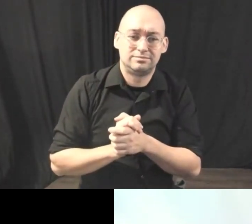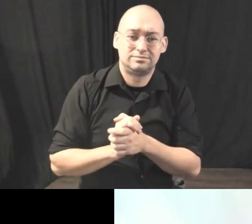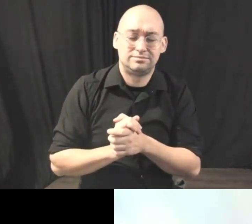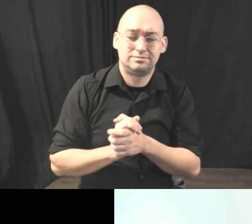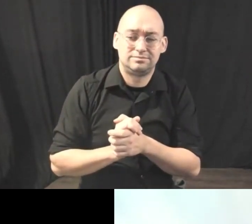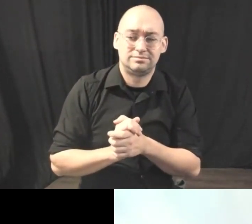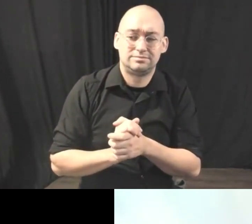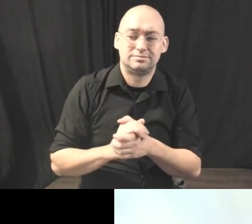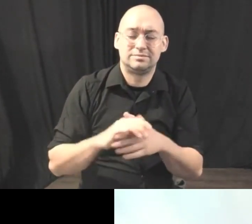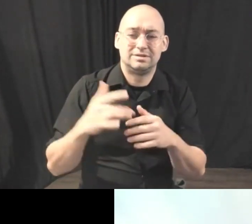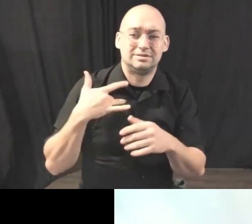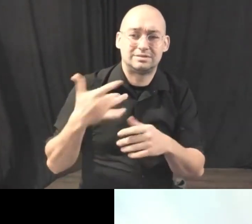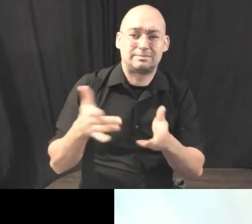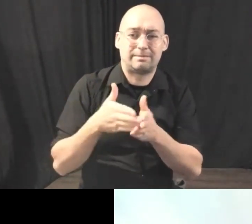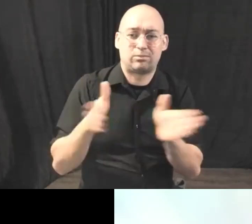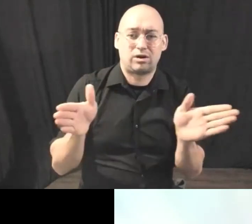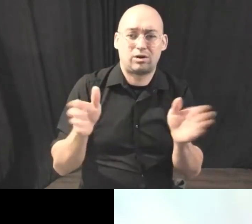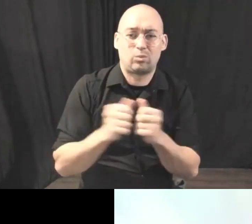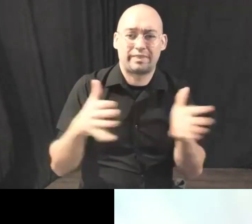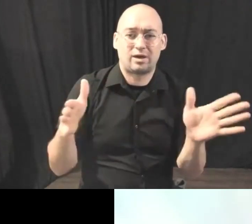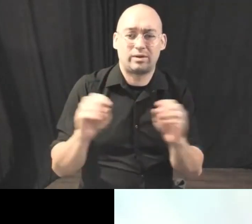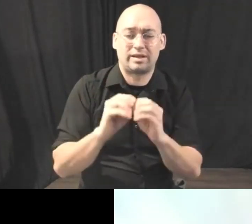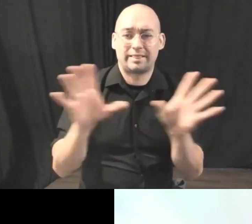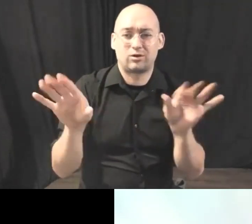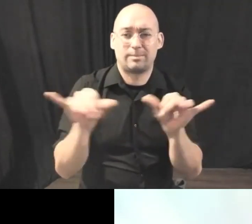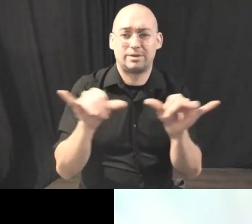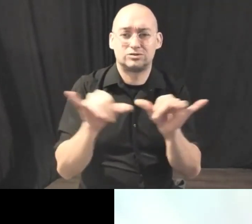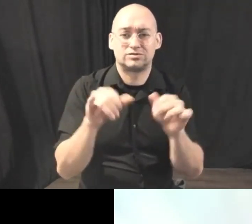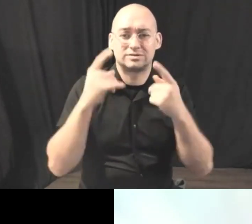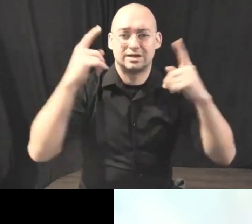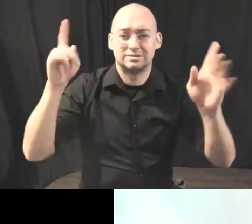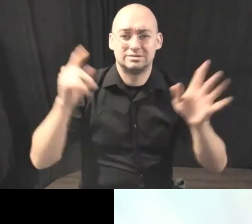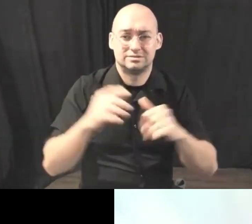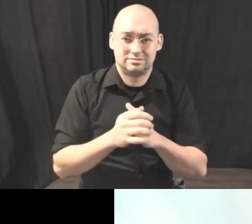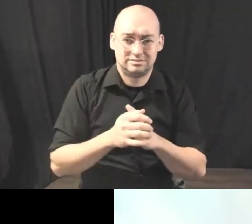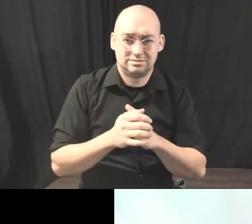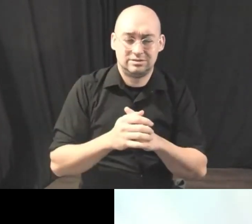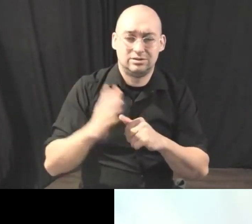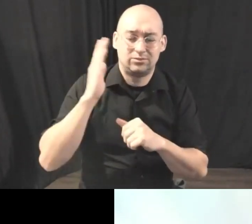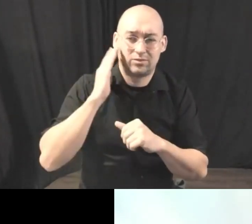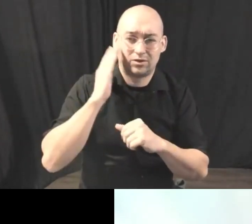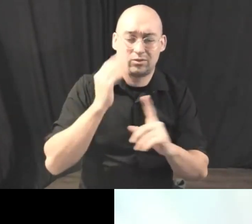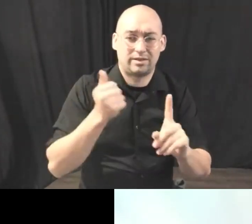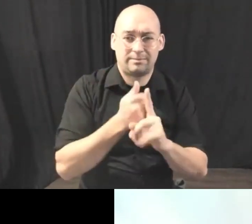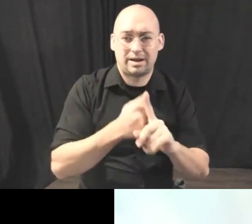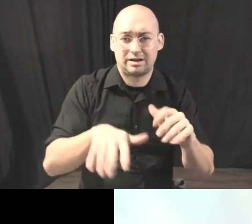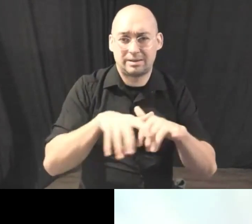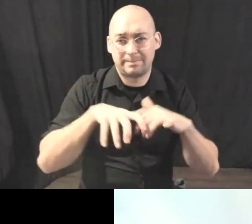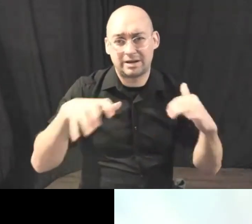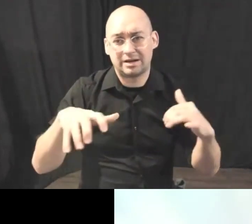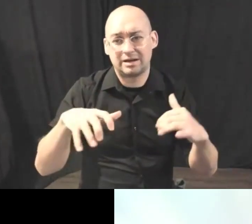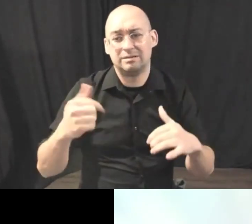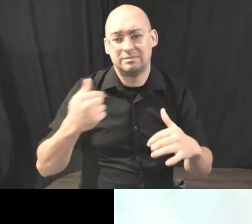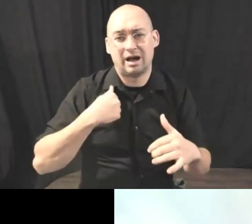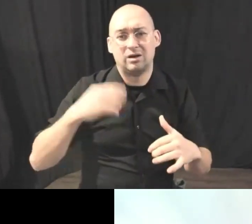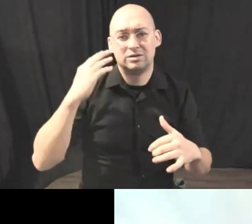to be broad without clear measures of success. So, and we know what's been the impact committee since when I was on and